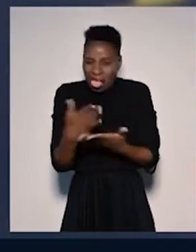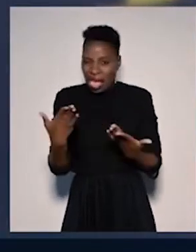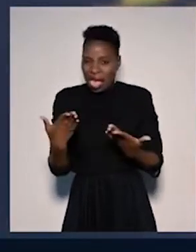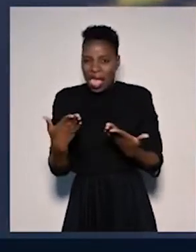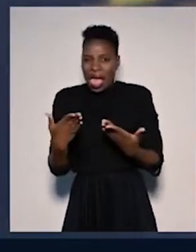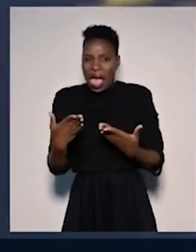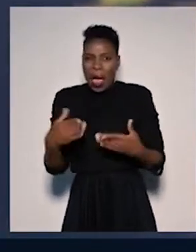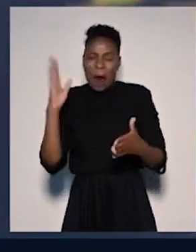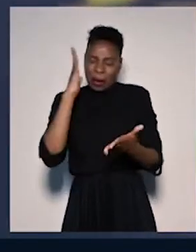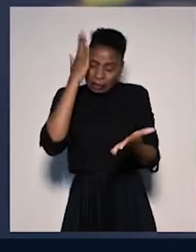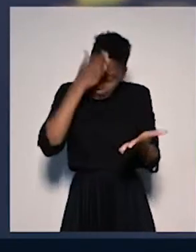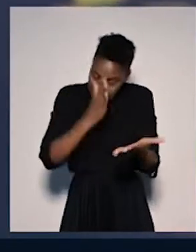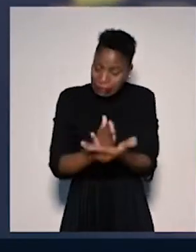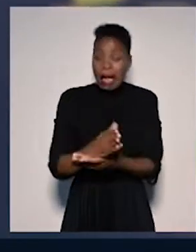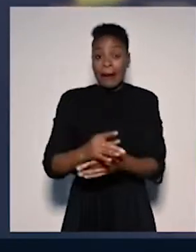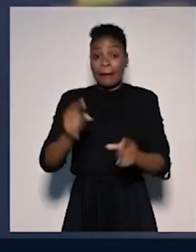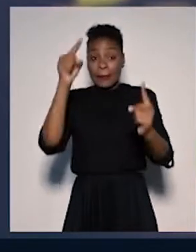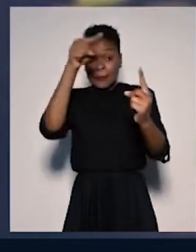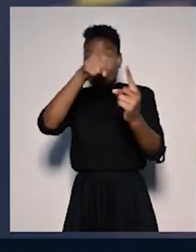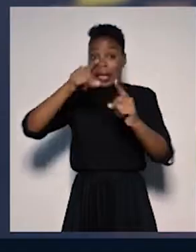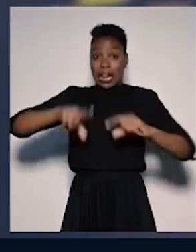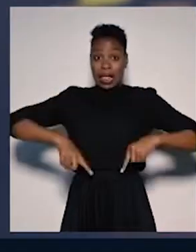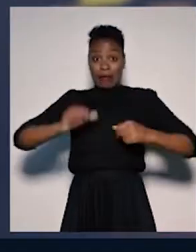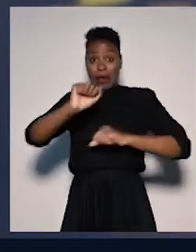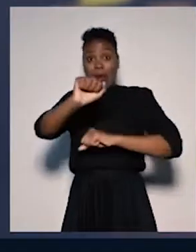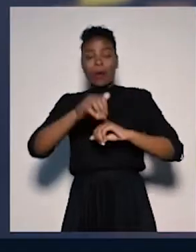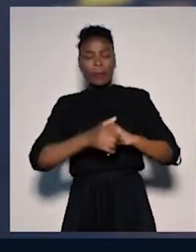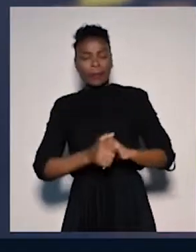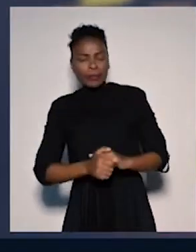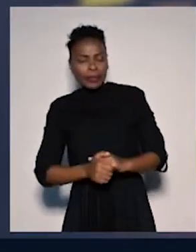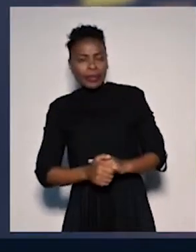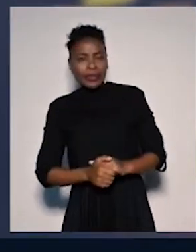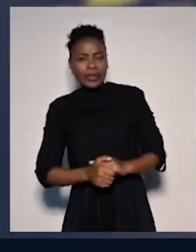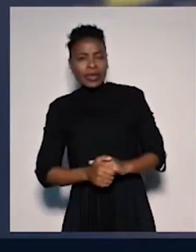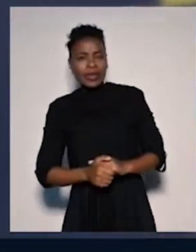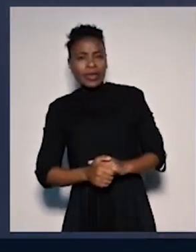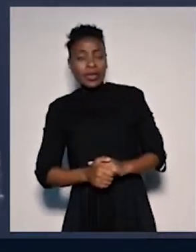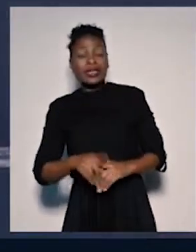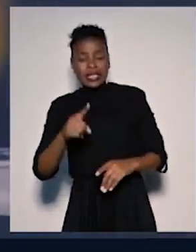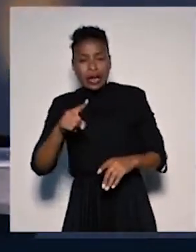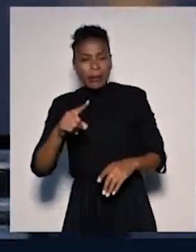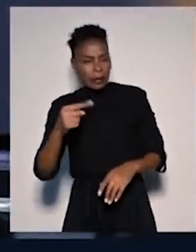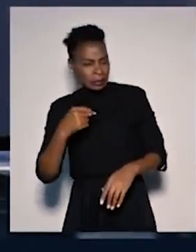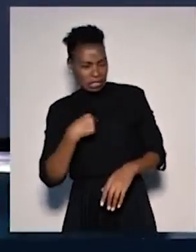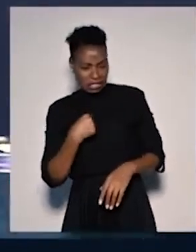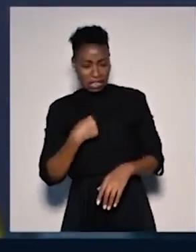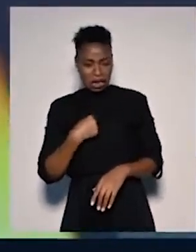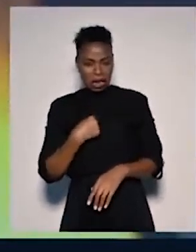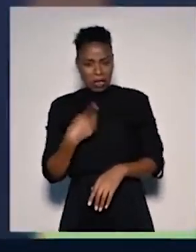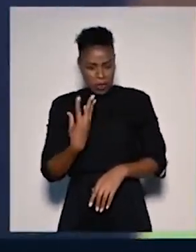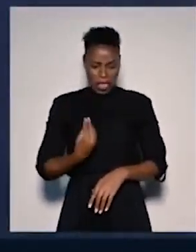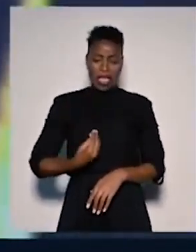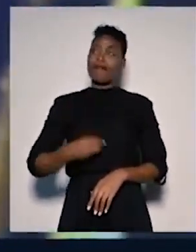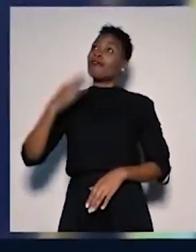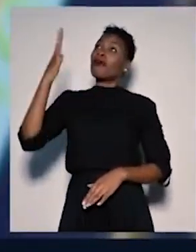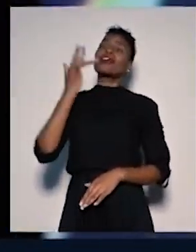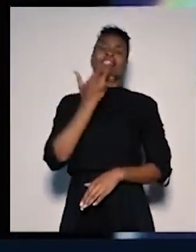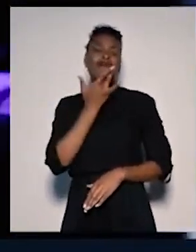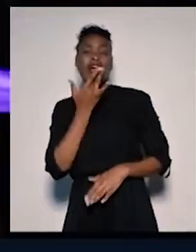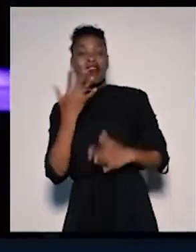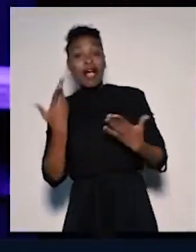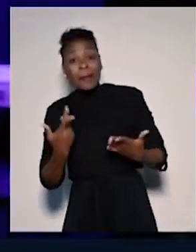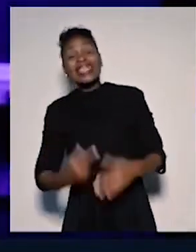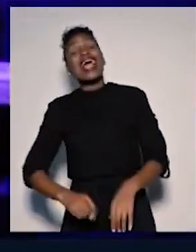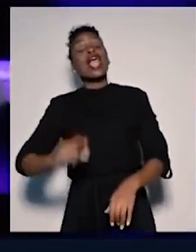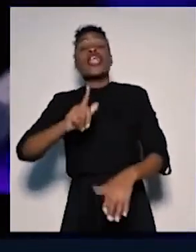for your life. You see, when you're not in the perfect will of God, you may kid yourself that you have God's favor, but in the